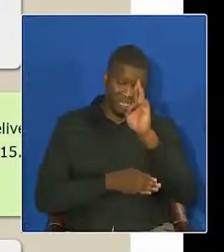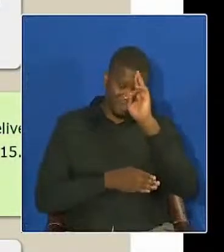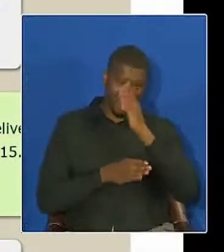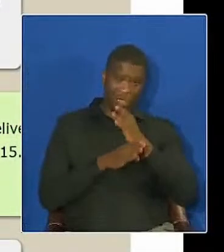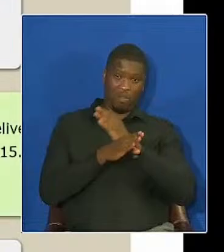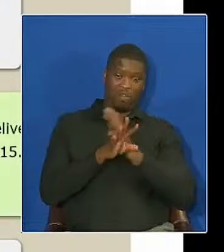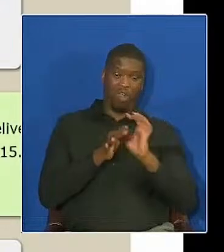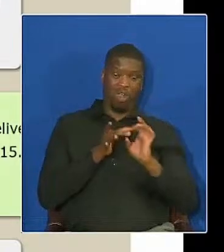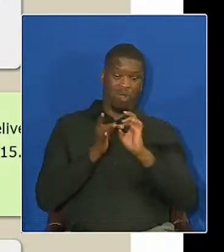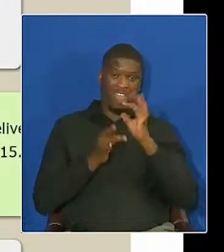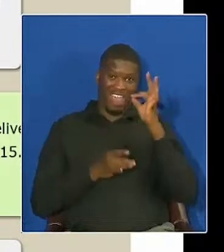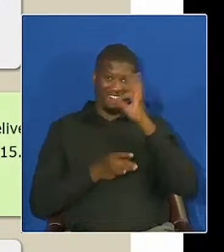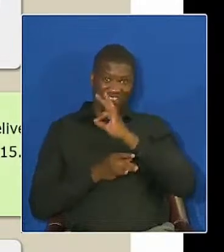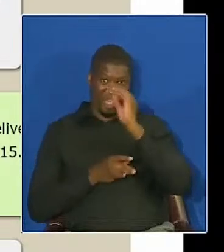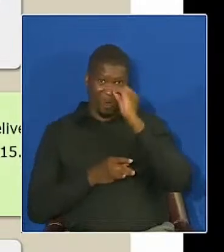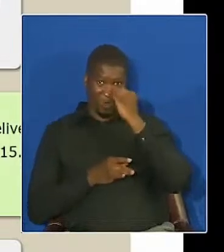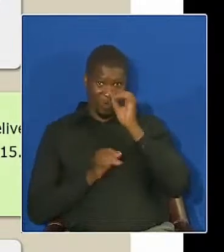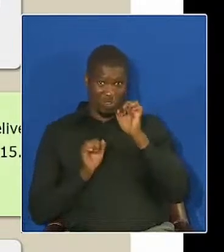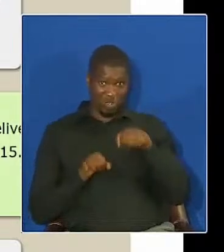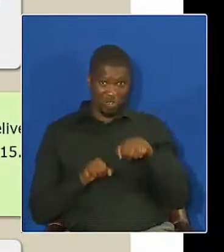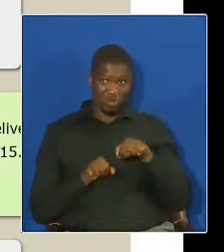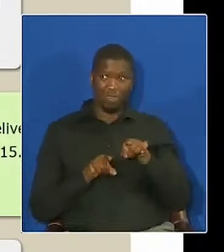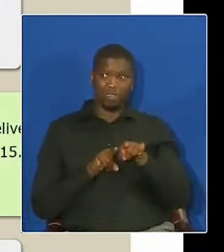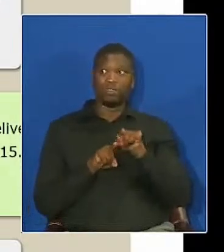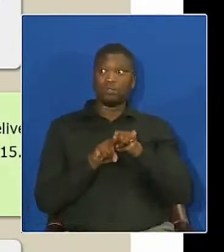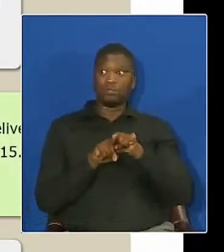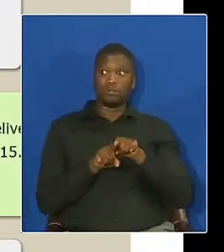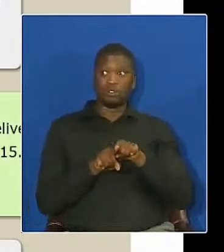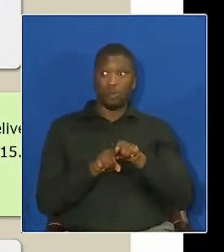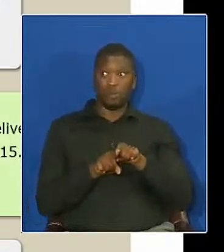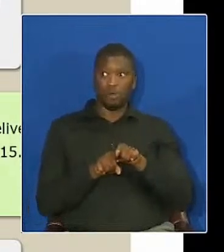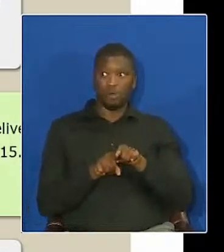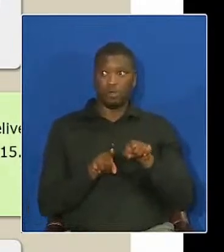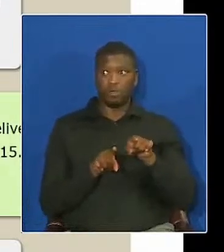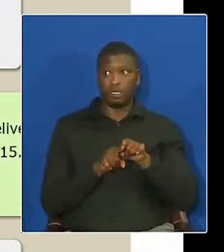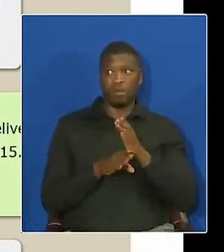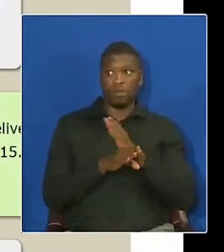news or the misinformation story that I was explaining